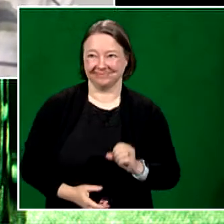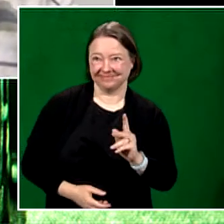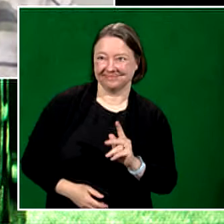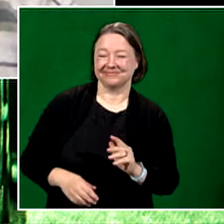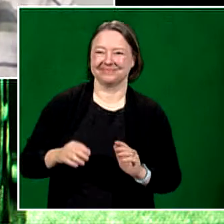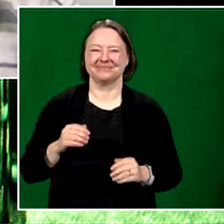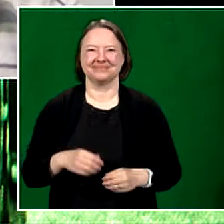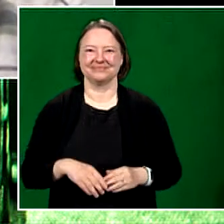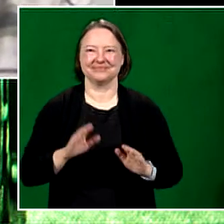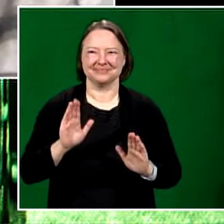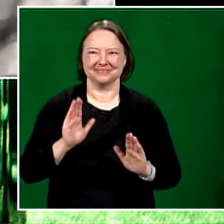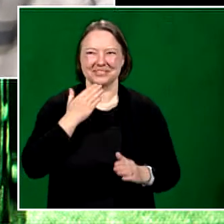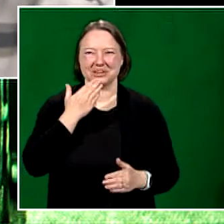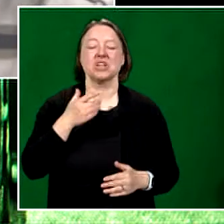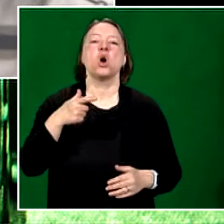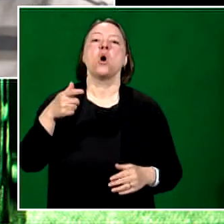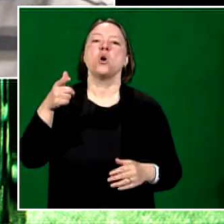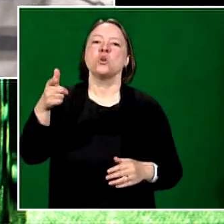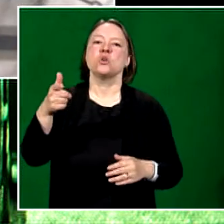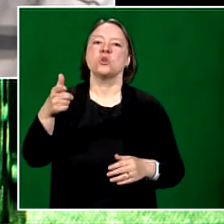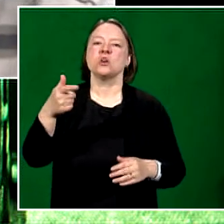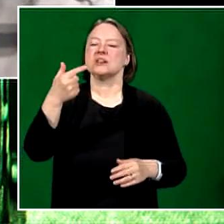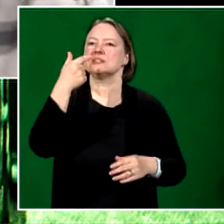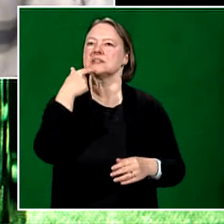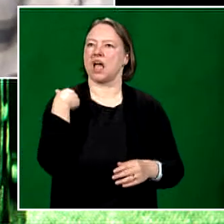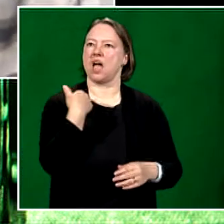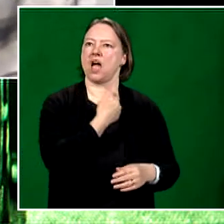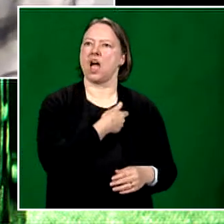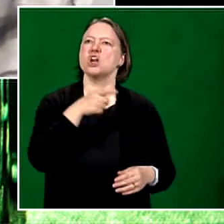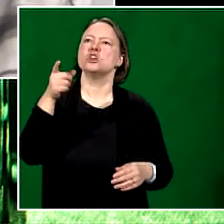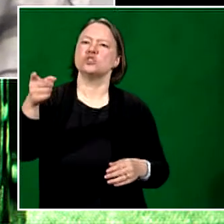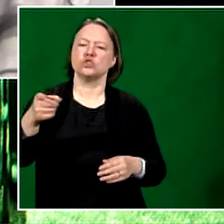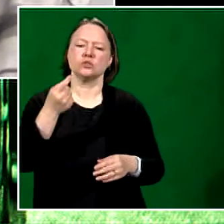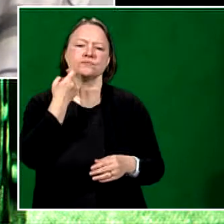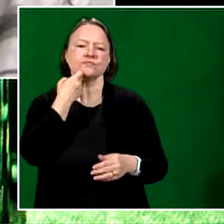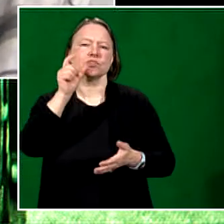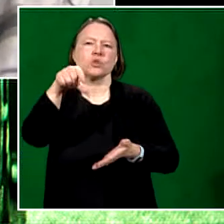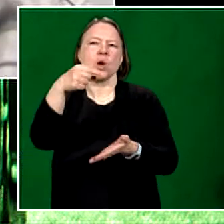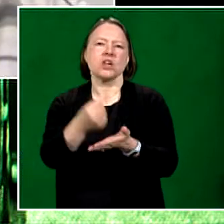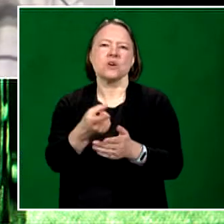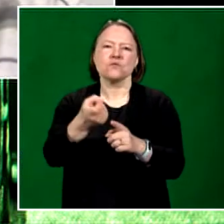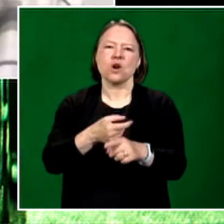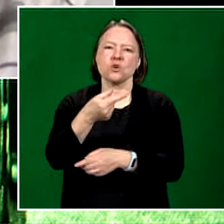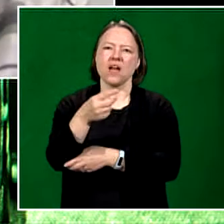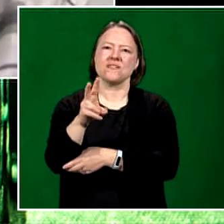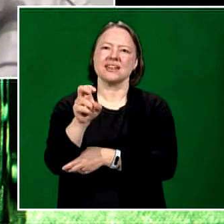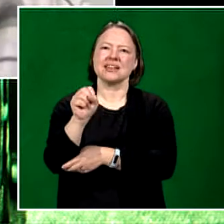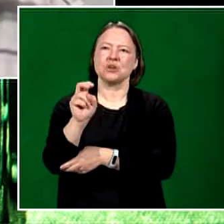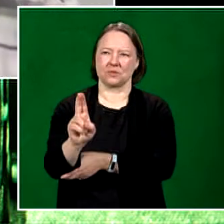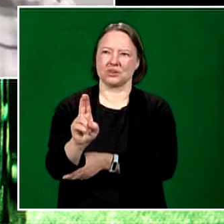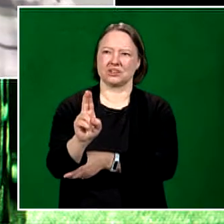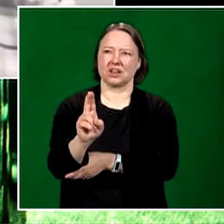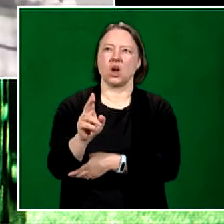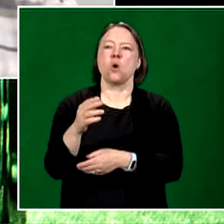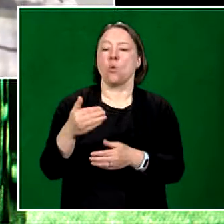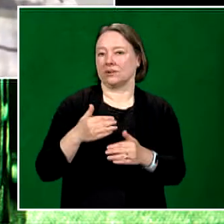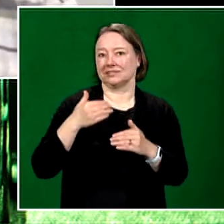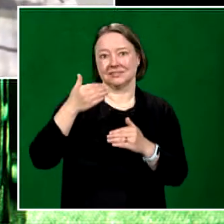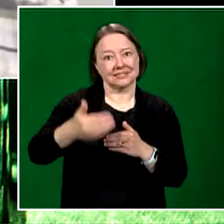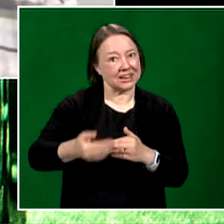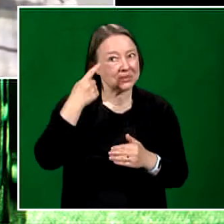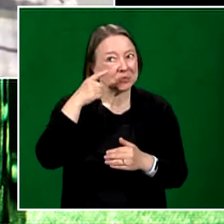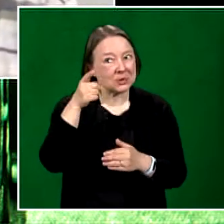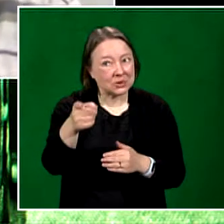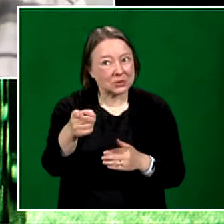Great. Good. So why don't you tell us, you have just graduated from Grand Valley State University. What is next for